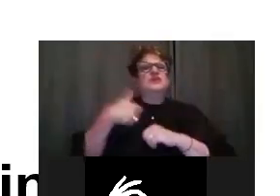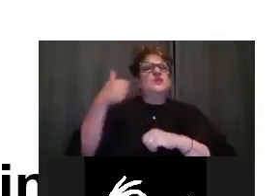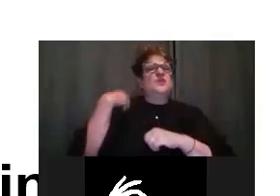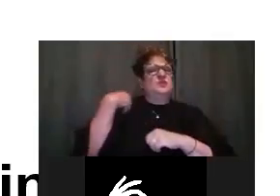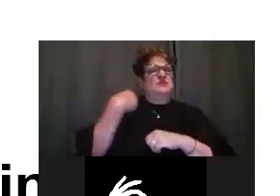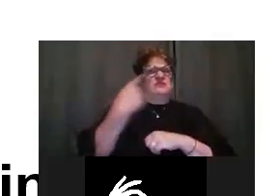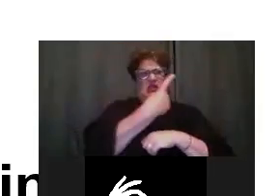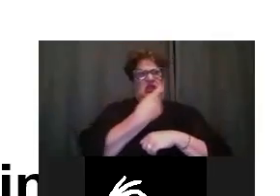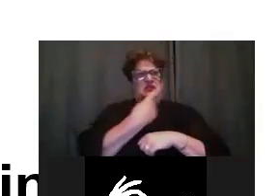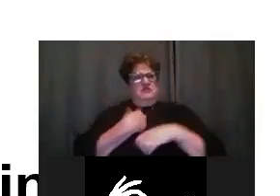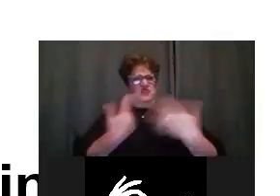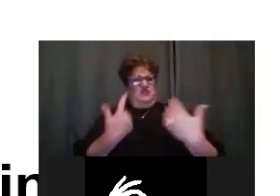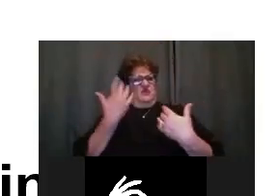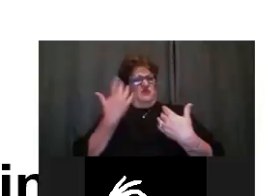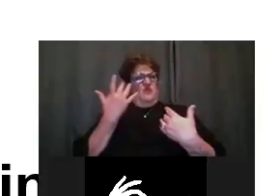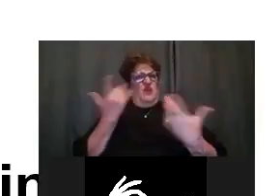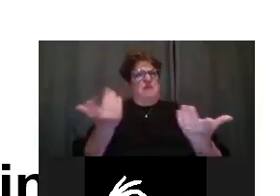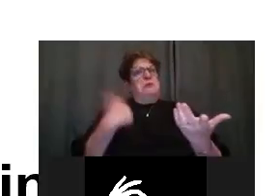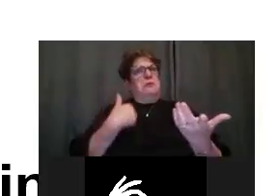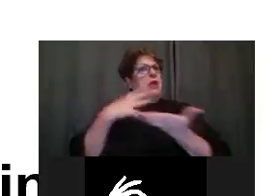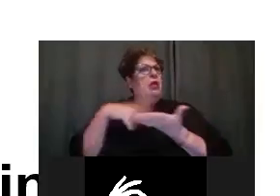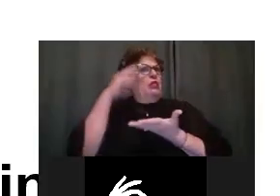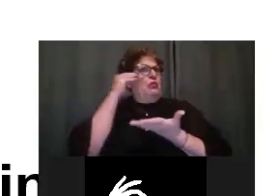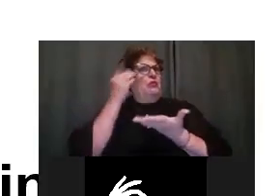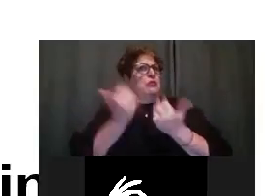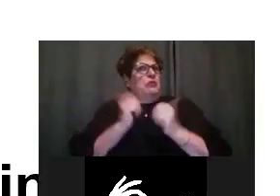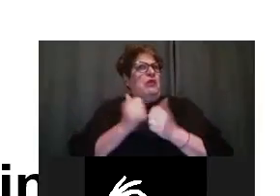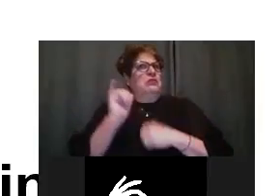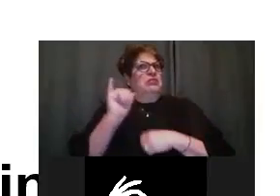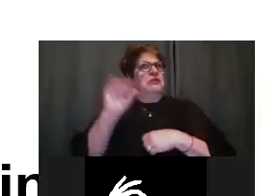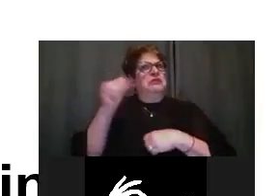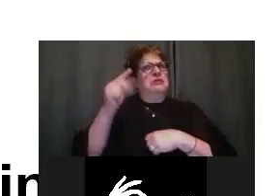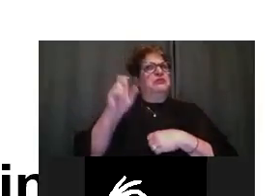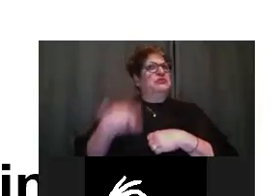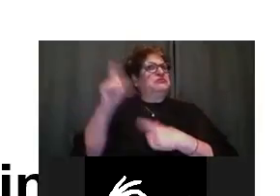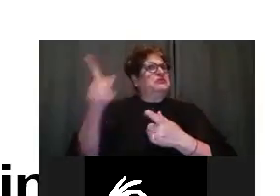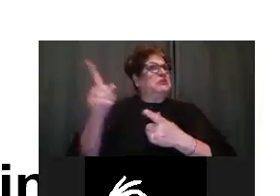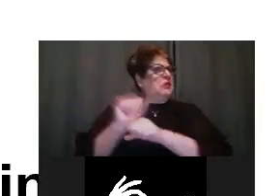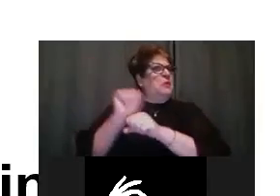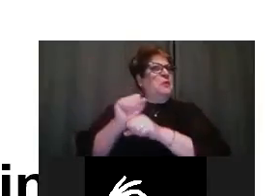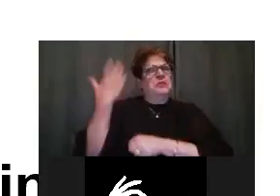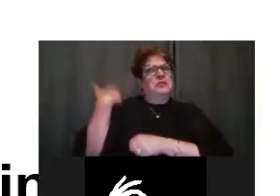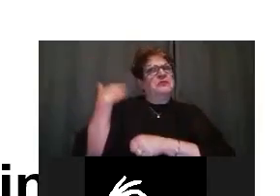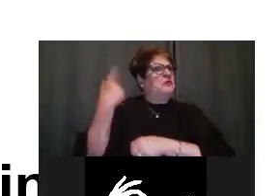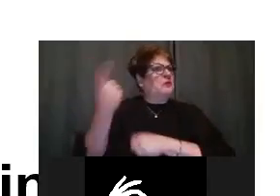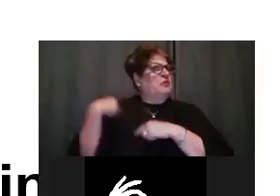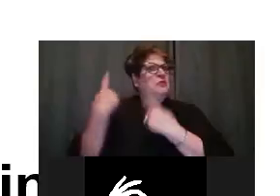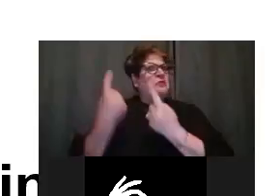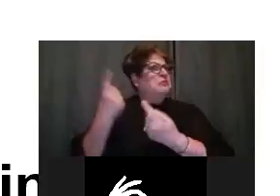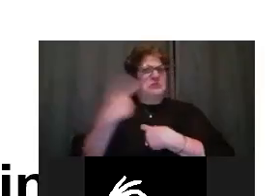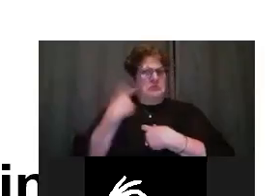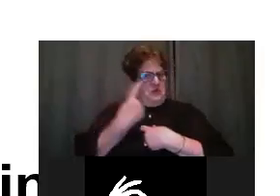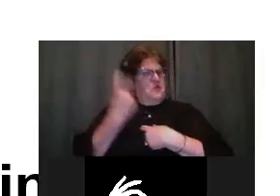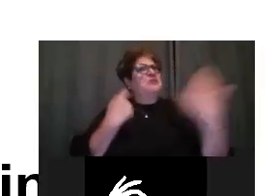And I told her, well, that's how I learned how to do things at the agency I've worked for so long. And it's worked for me, for the